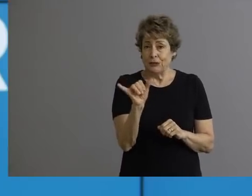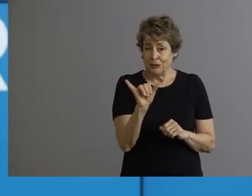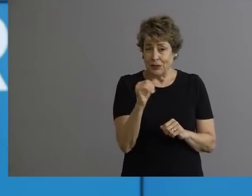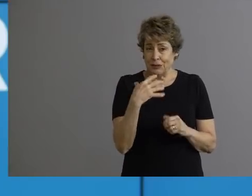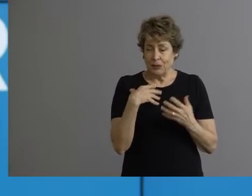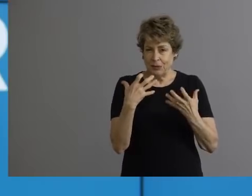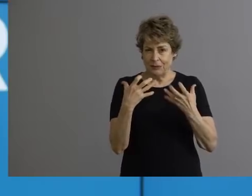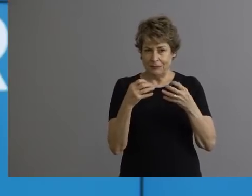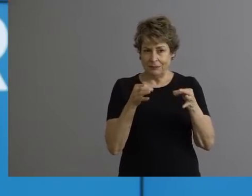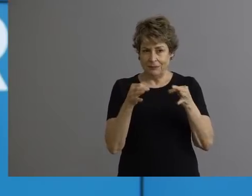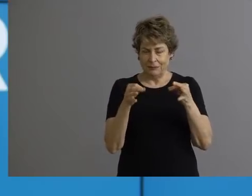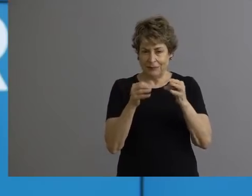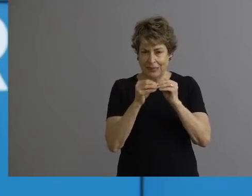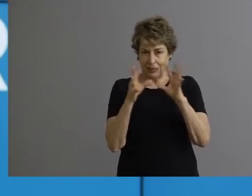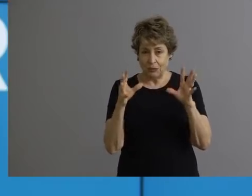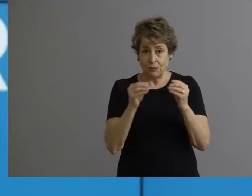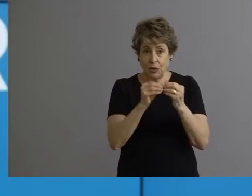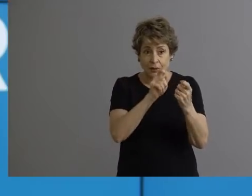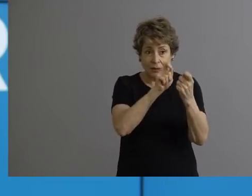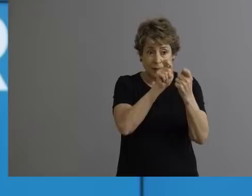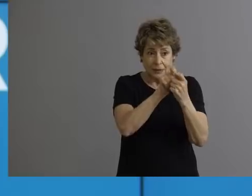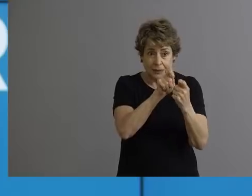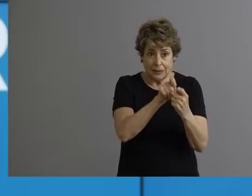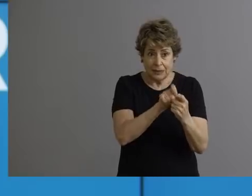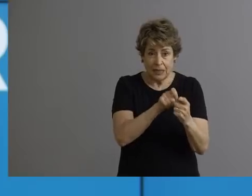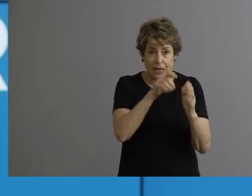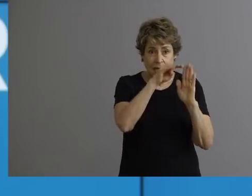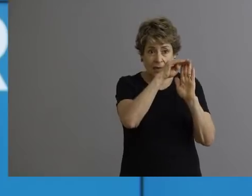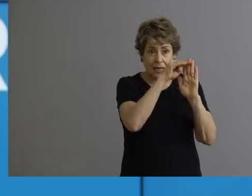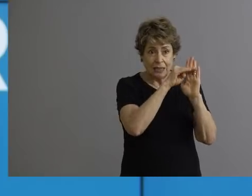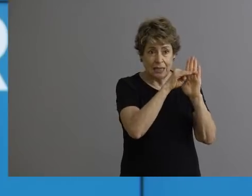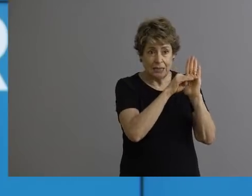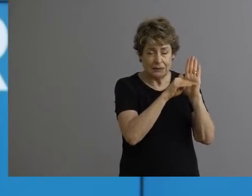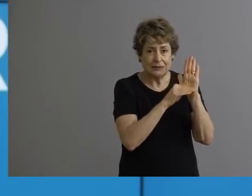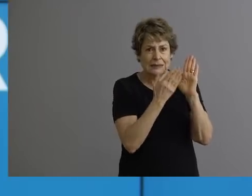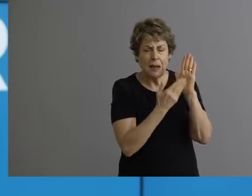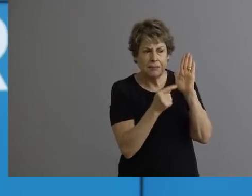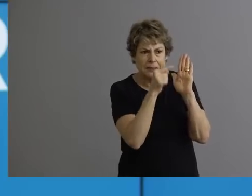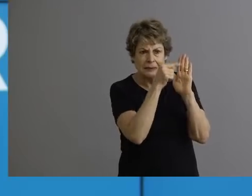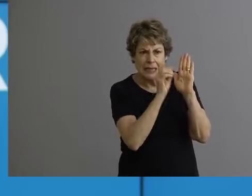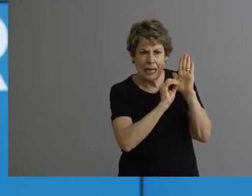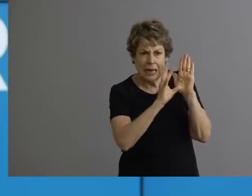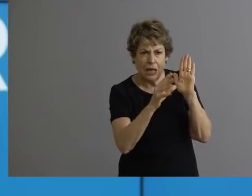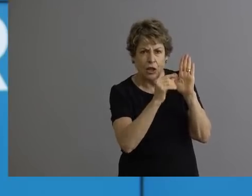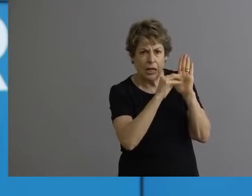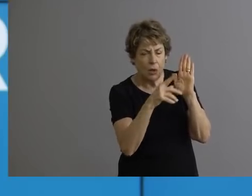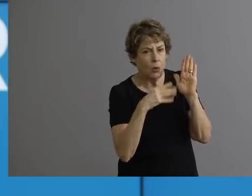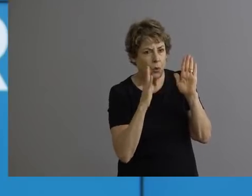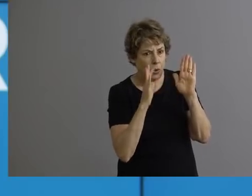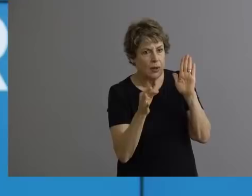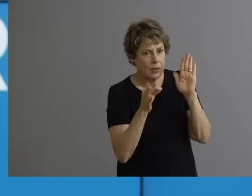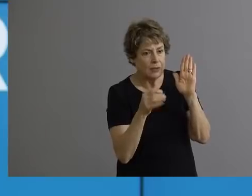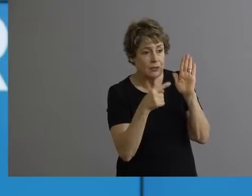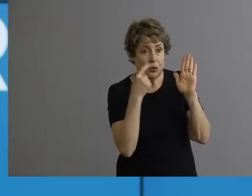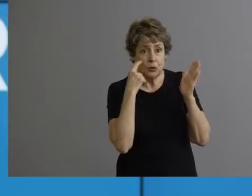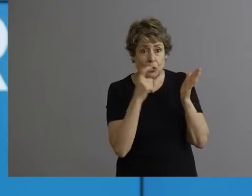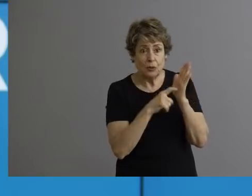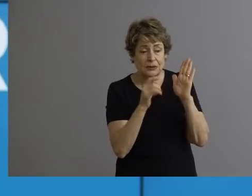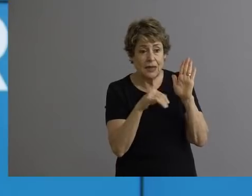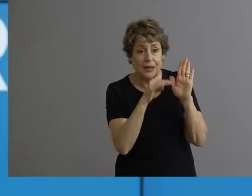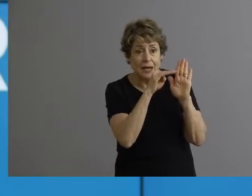other issues around that. And you'll see that will target and allow other industries